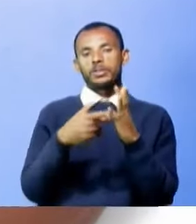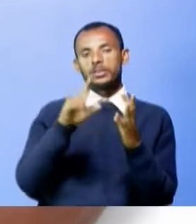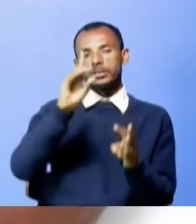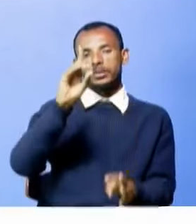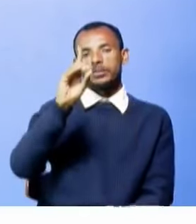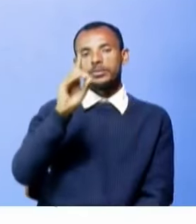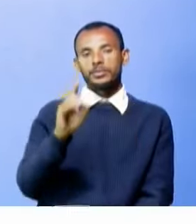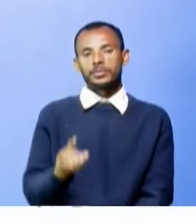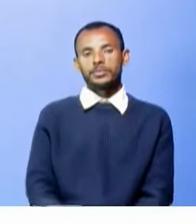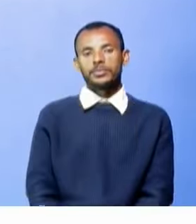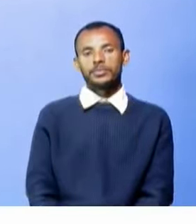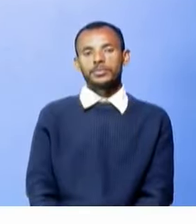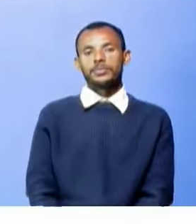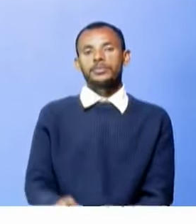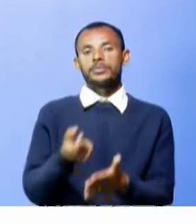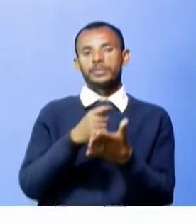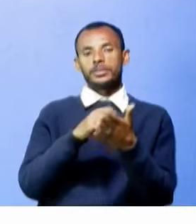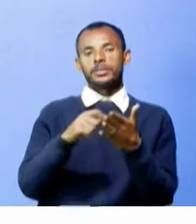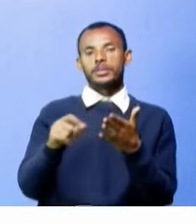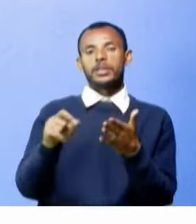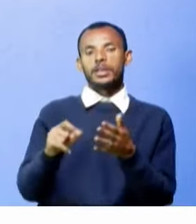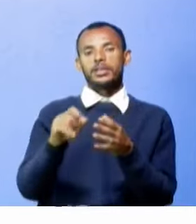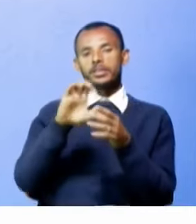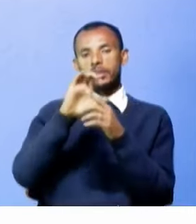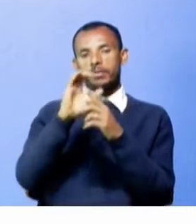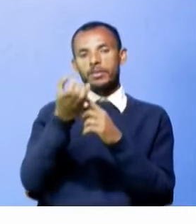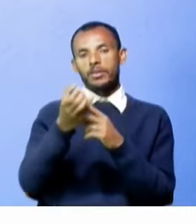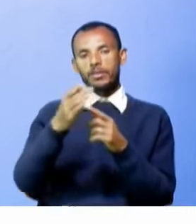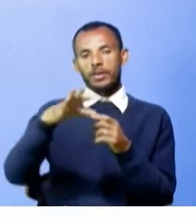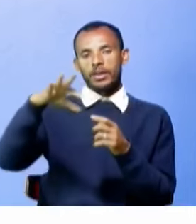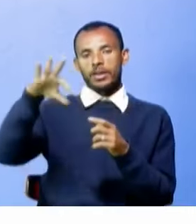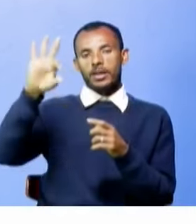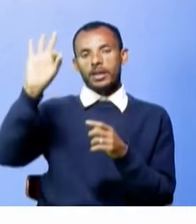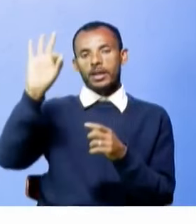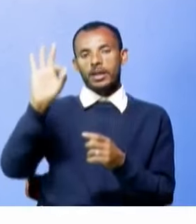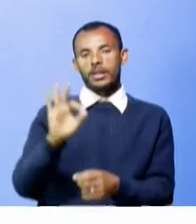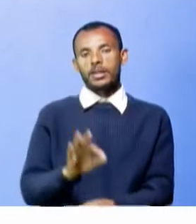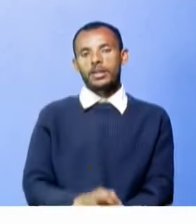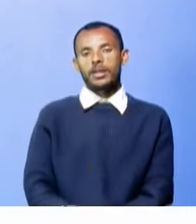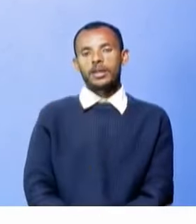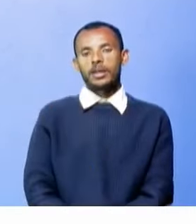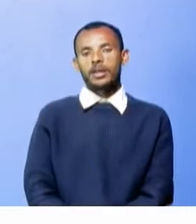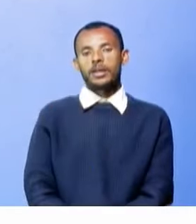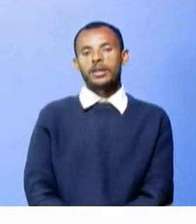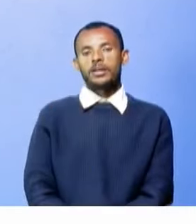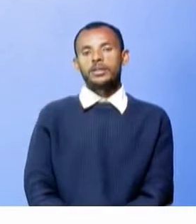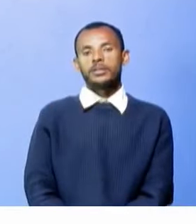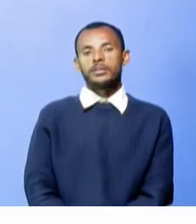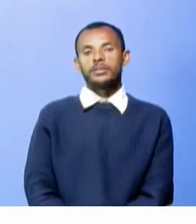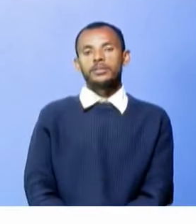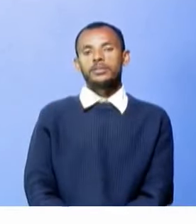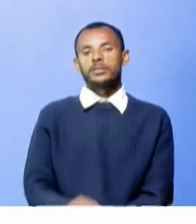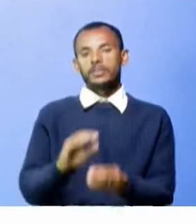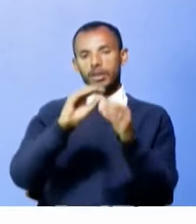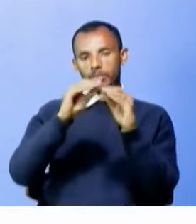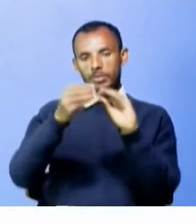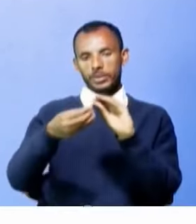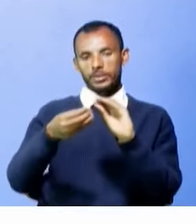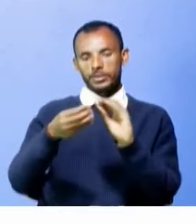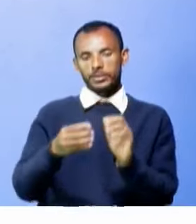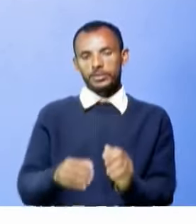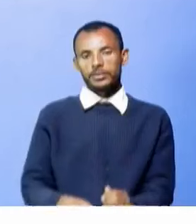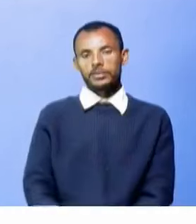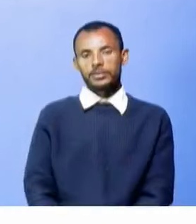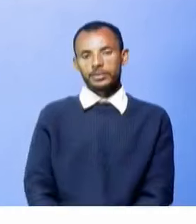is write the event of getting a number